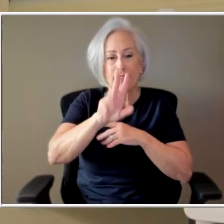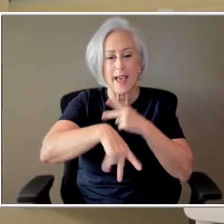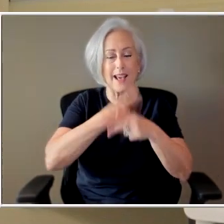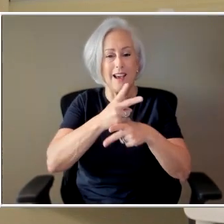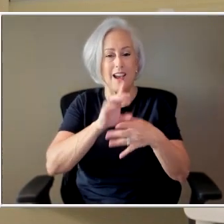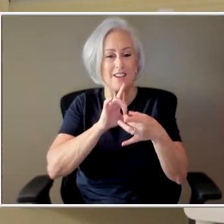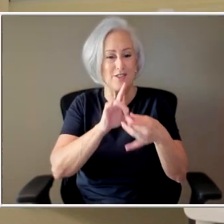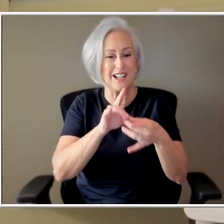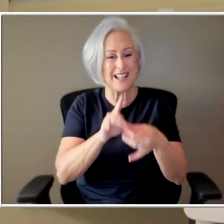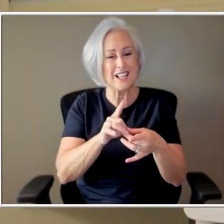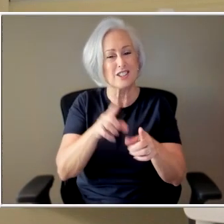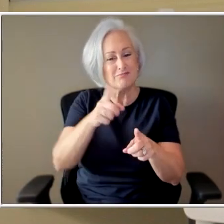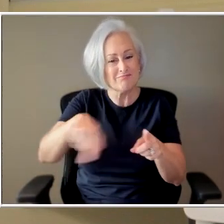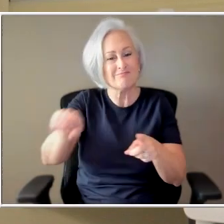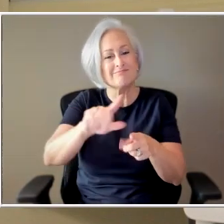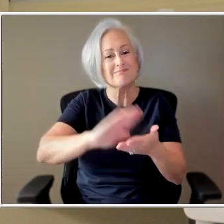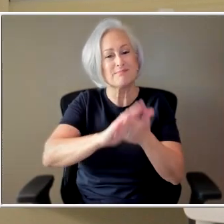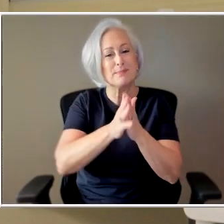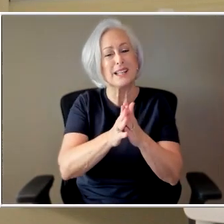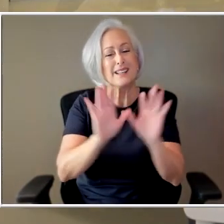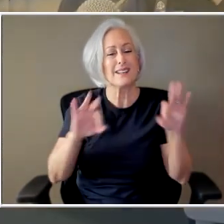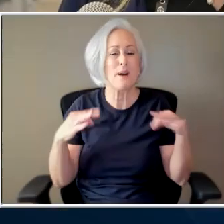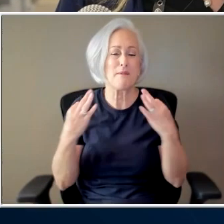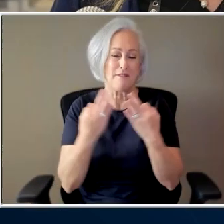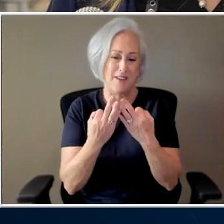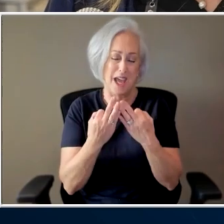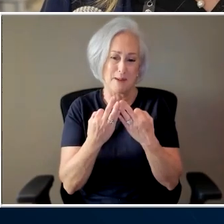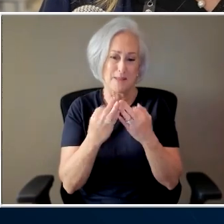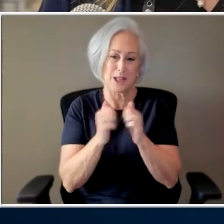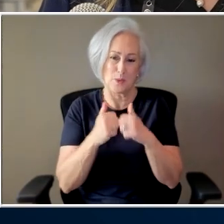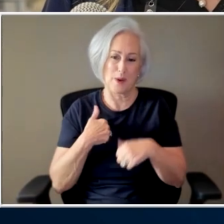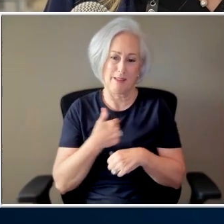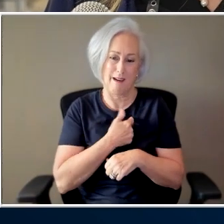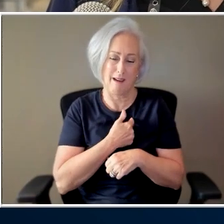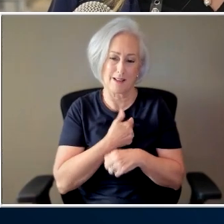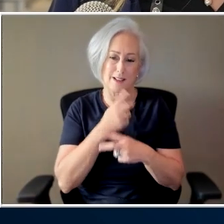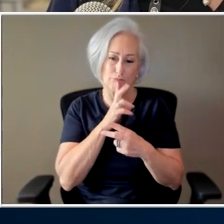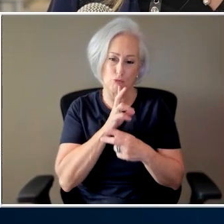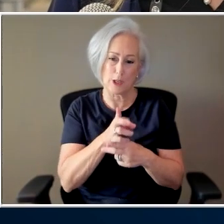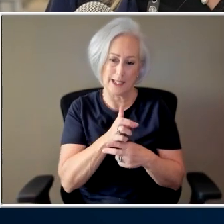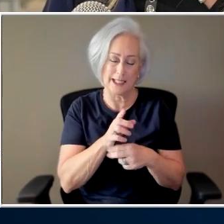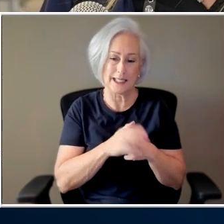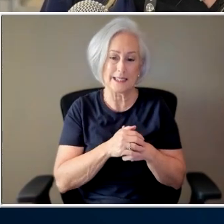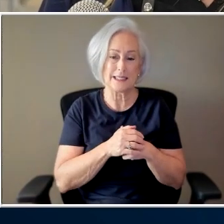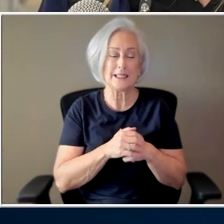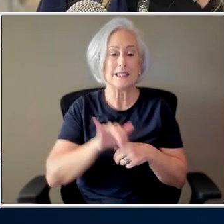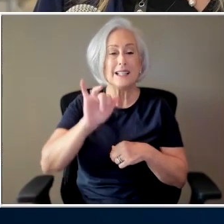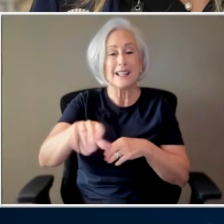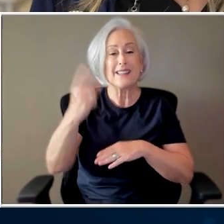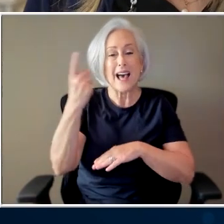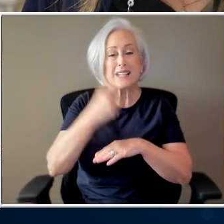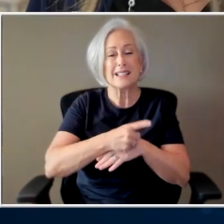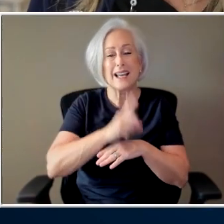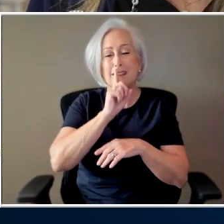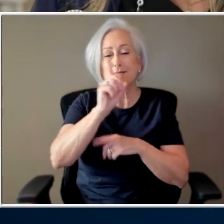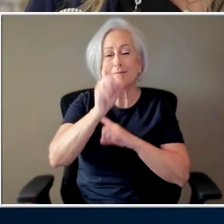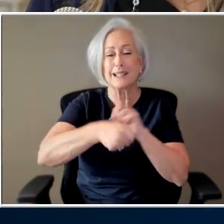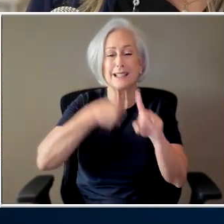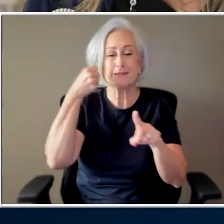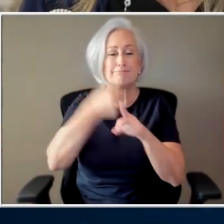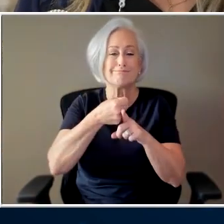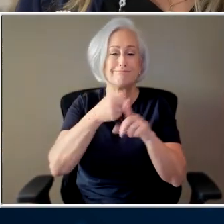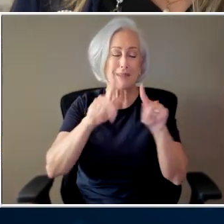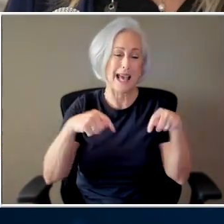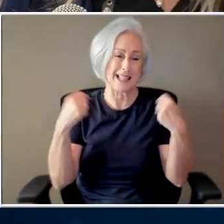become family like us with us, honestly. So that day was really impactful for our whole team,